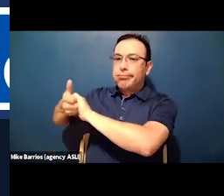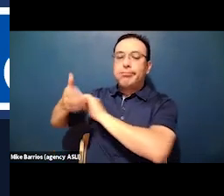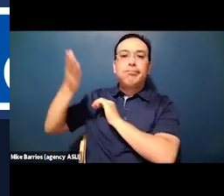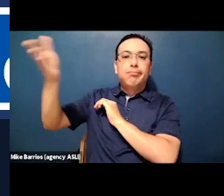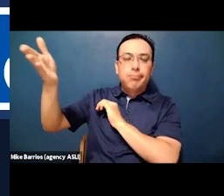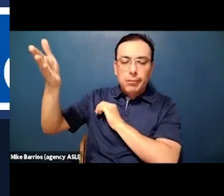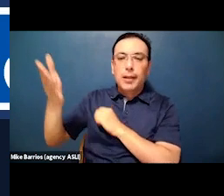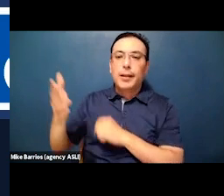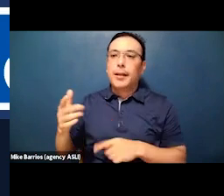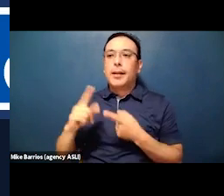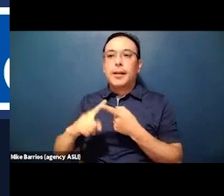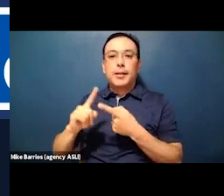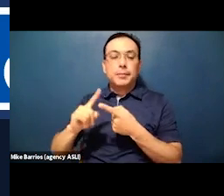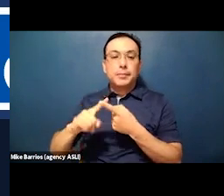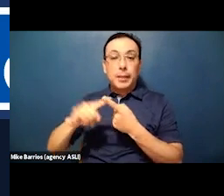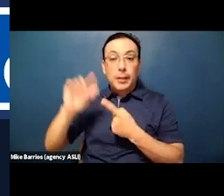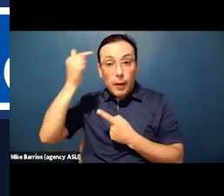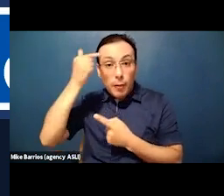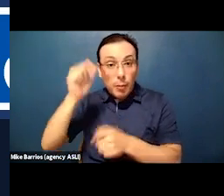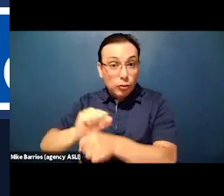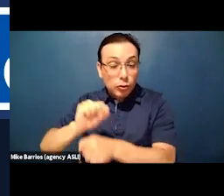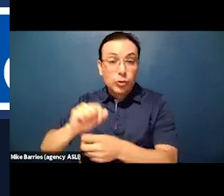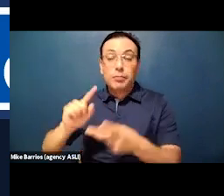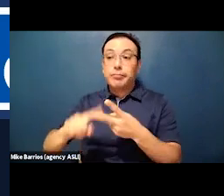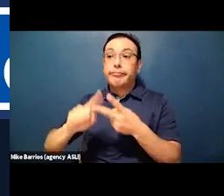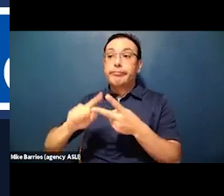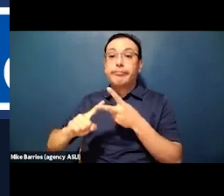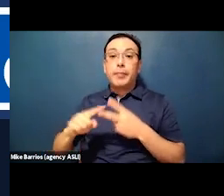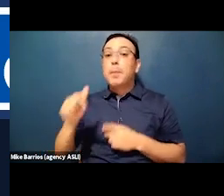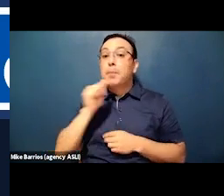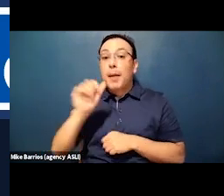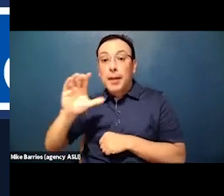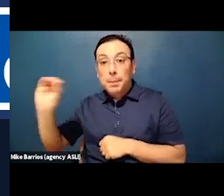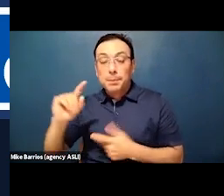in the private sector, and also in nonprofit sectors as well.